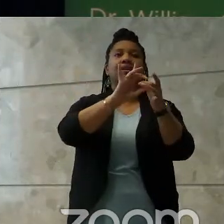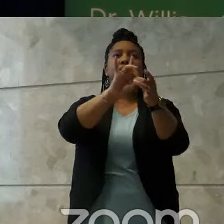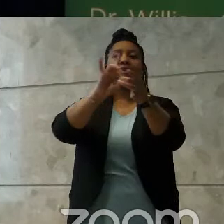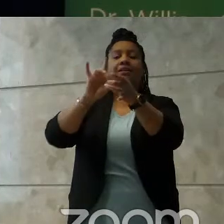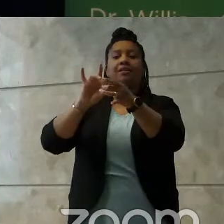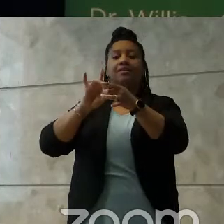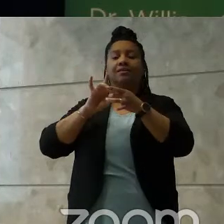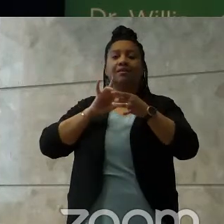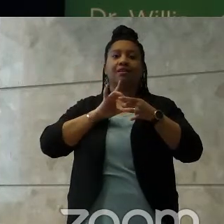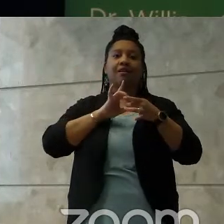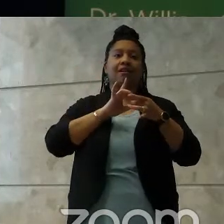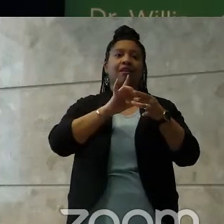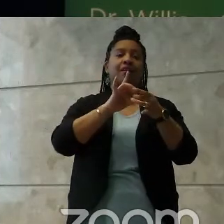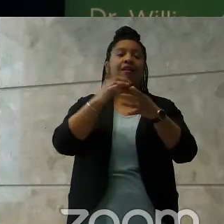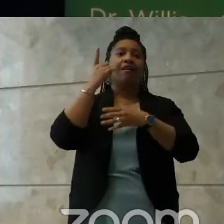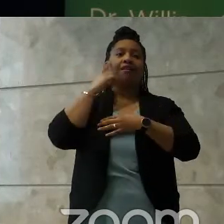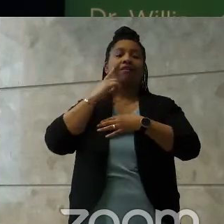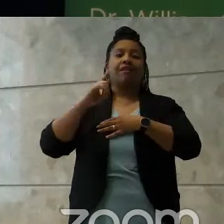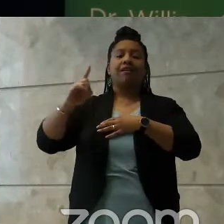harmonies